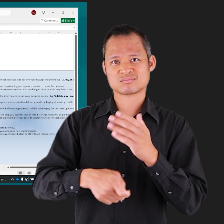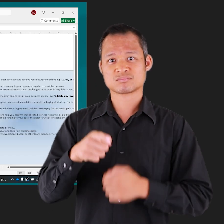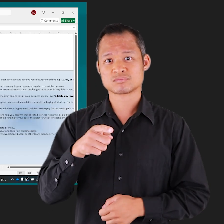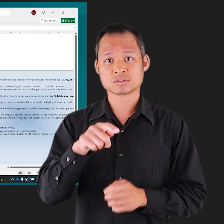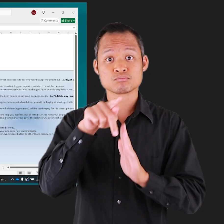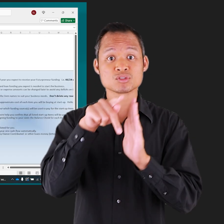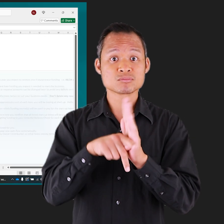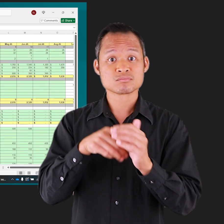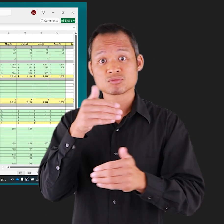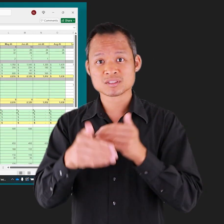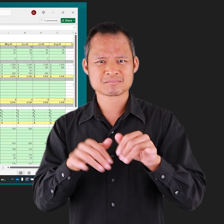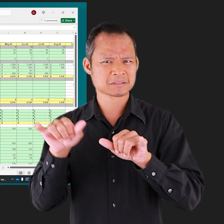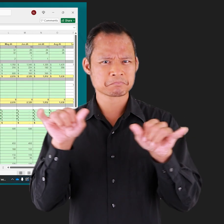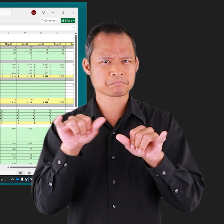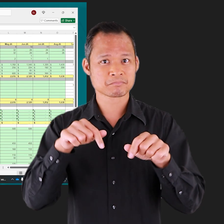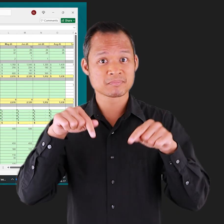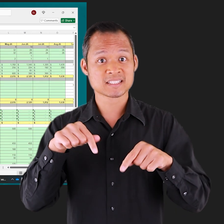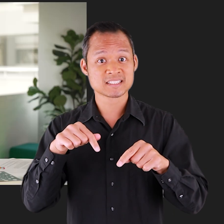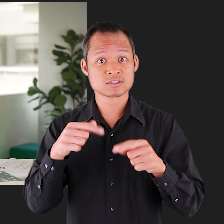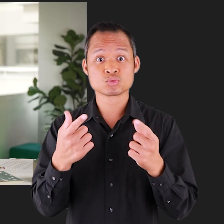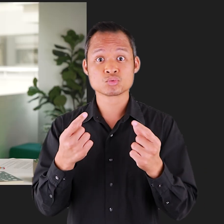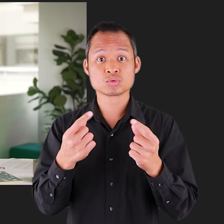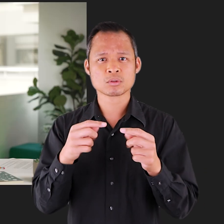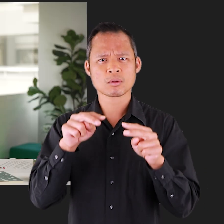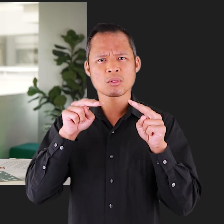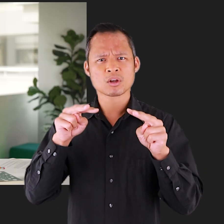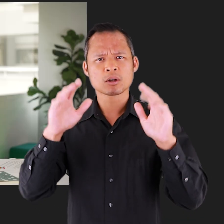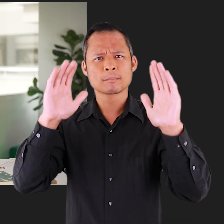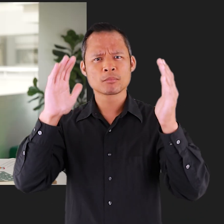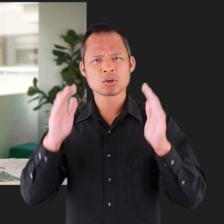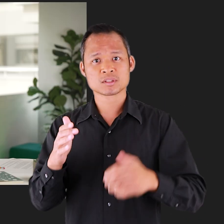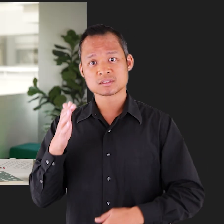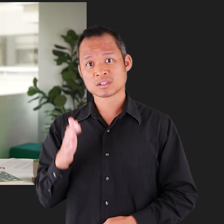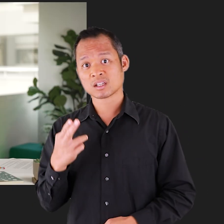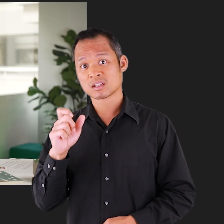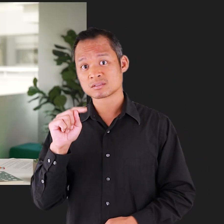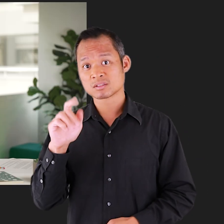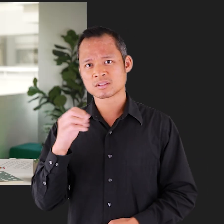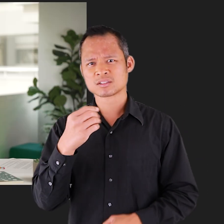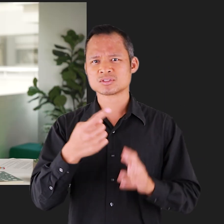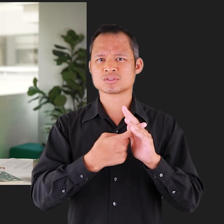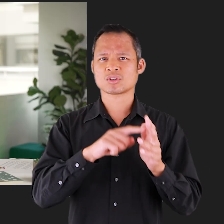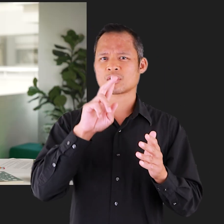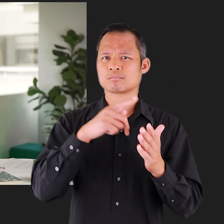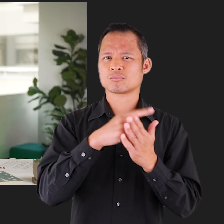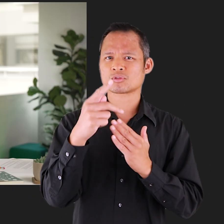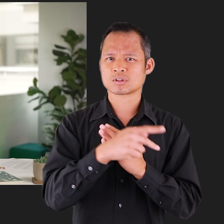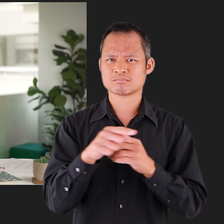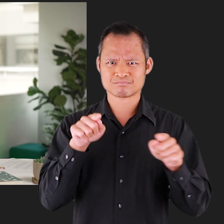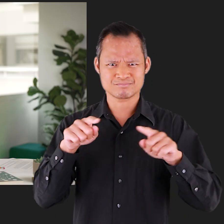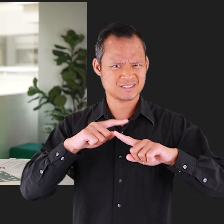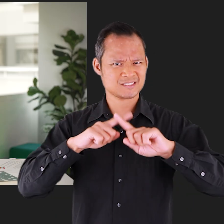startup costs, and cash flow. The principles are the same. In this section, I will just go over how the Side Hustle program differs from